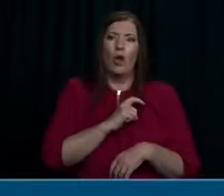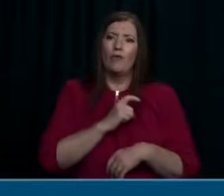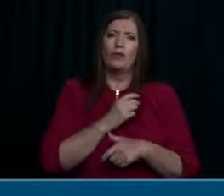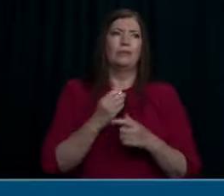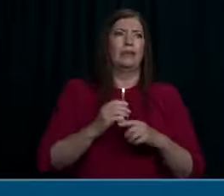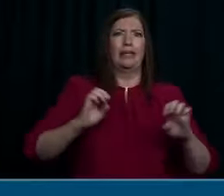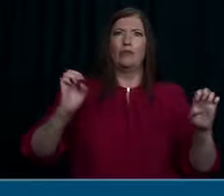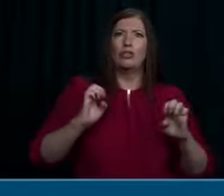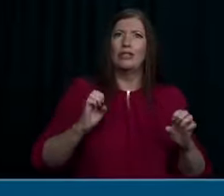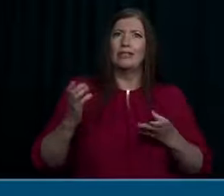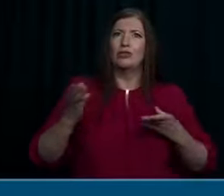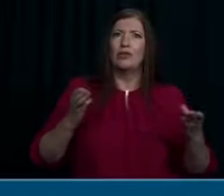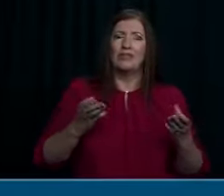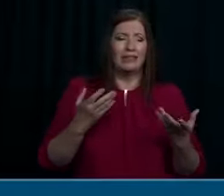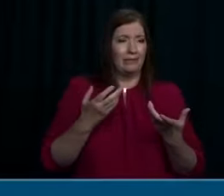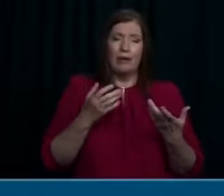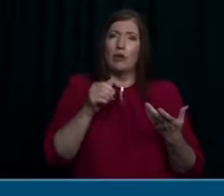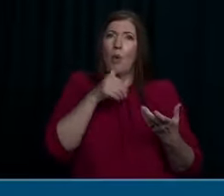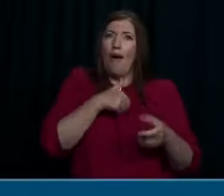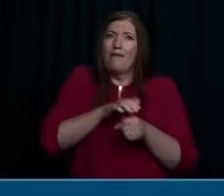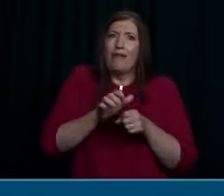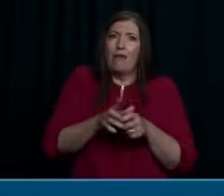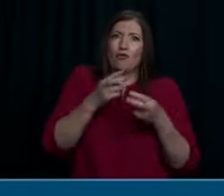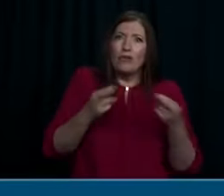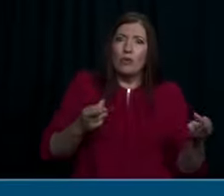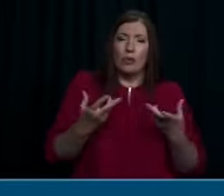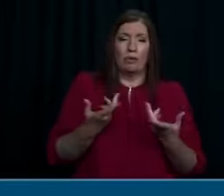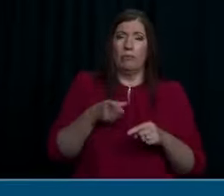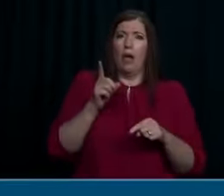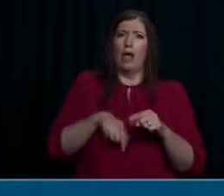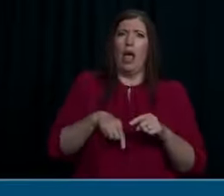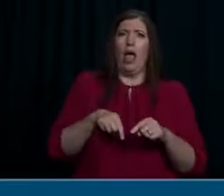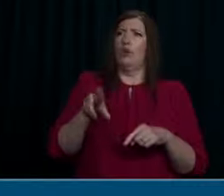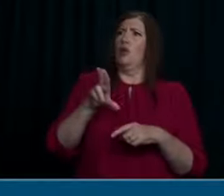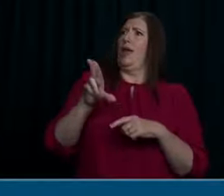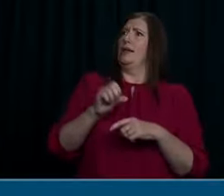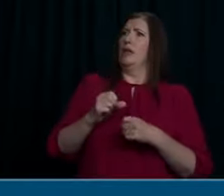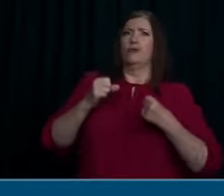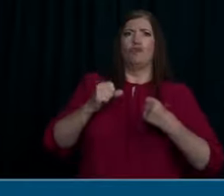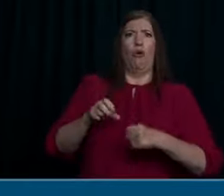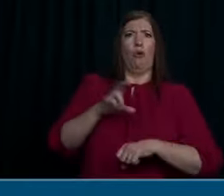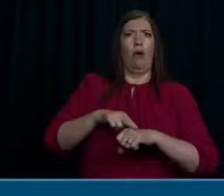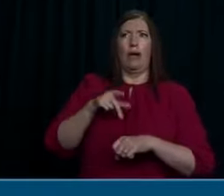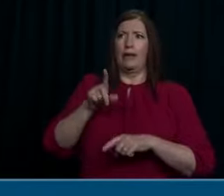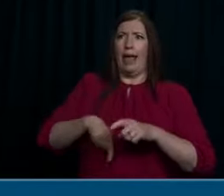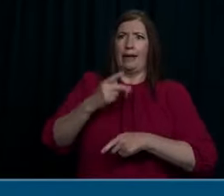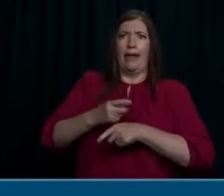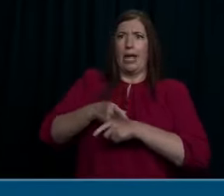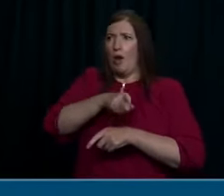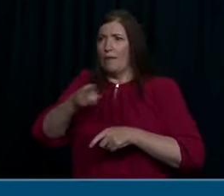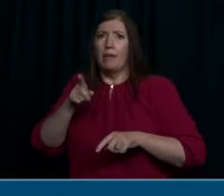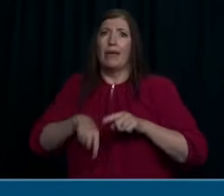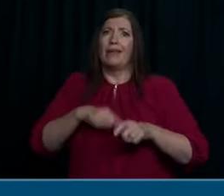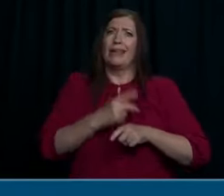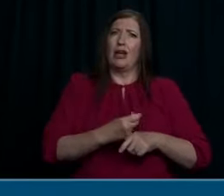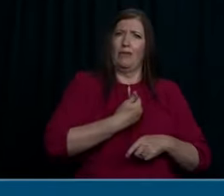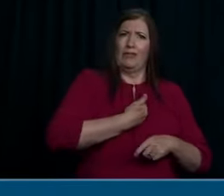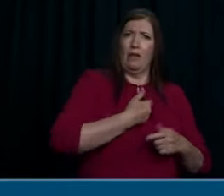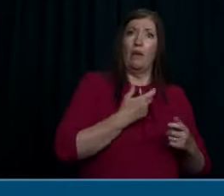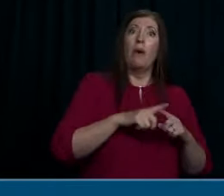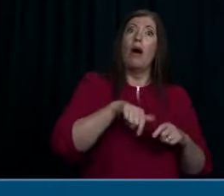whatnot, we can't really be a nation, and we can't really look out for those if we can't even look out for ourselves. And the other groups of people